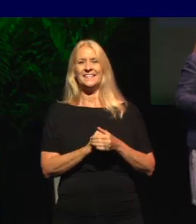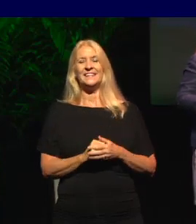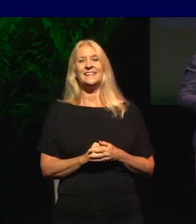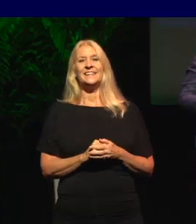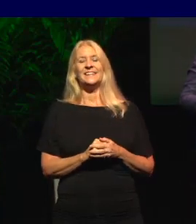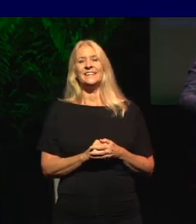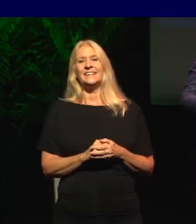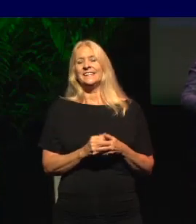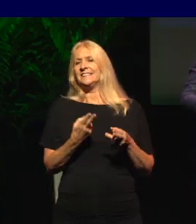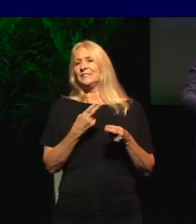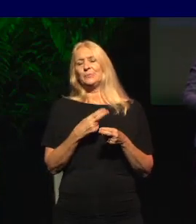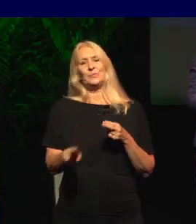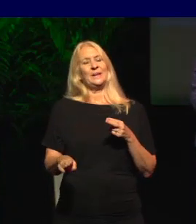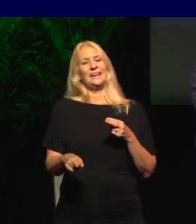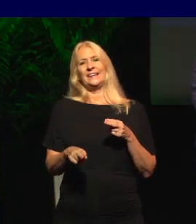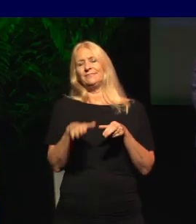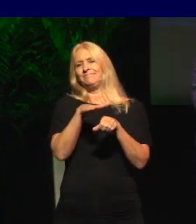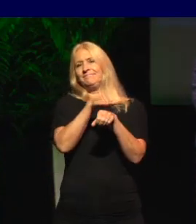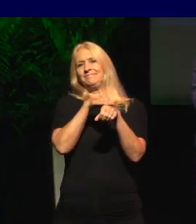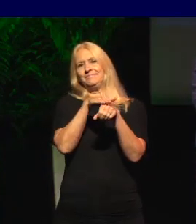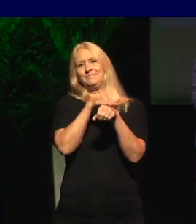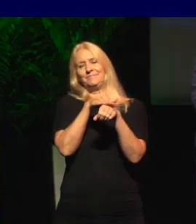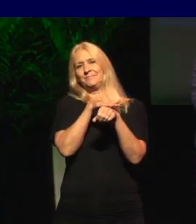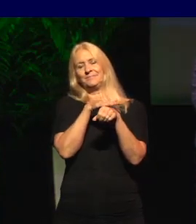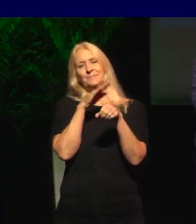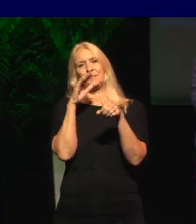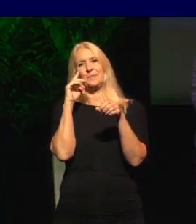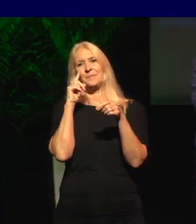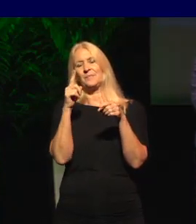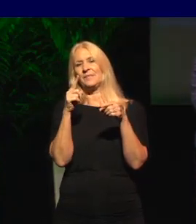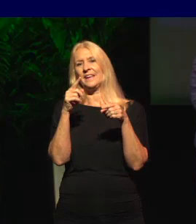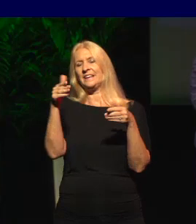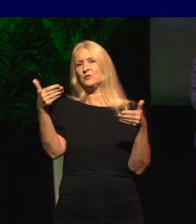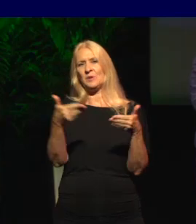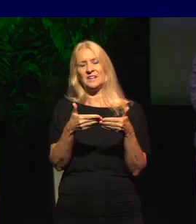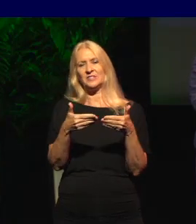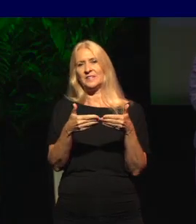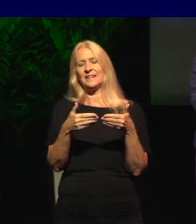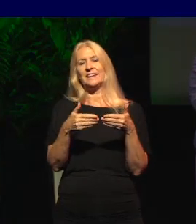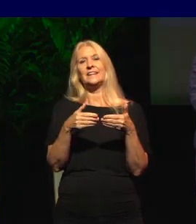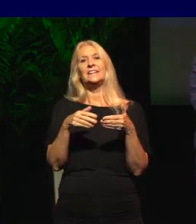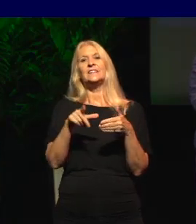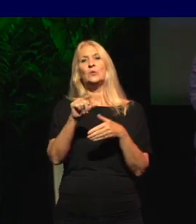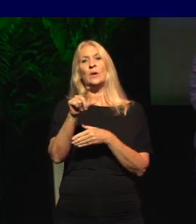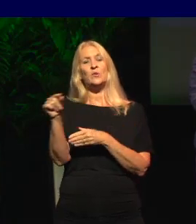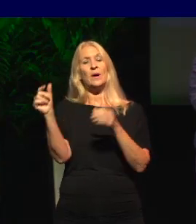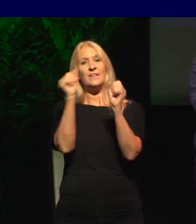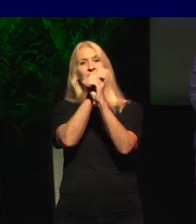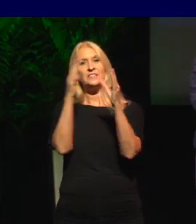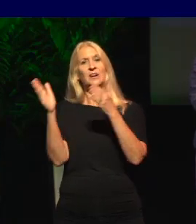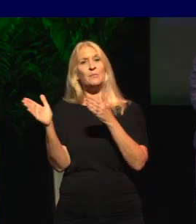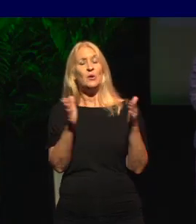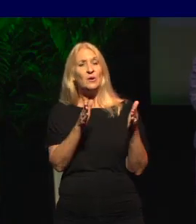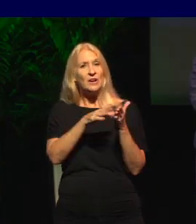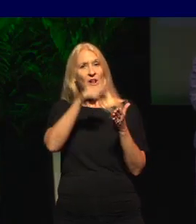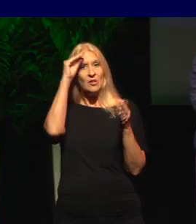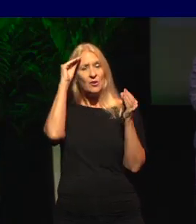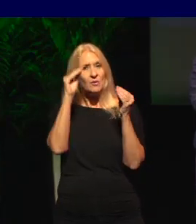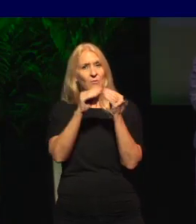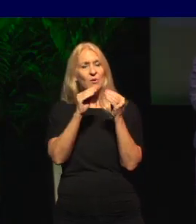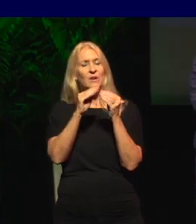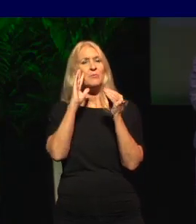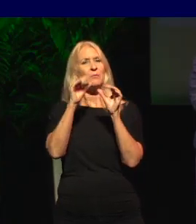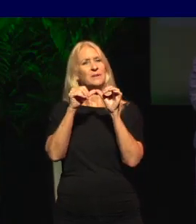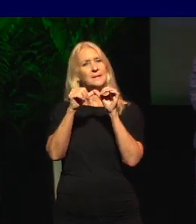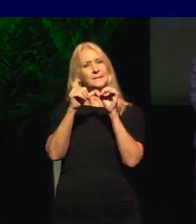This is just a brief high-level introduction to the 2020 Visionary Impact Plan, and to learn more and to keep informed, we'll continue to communicate progress in